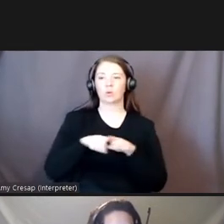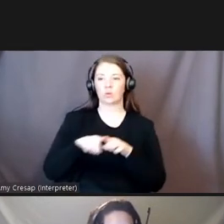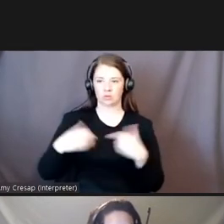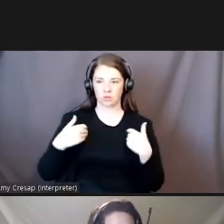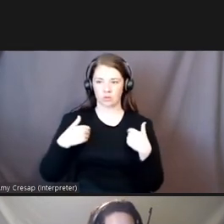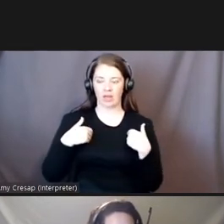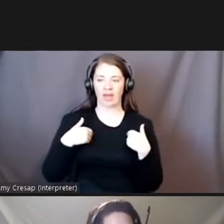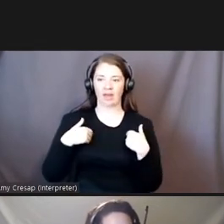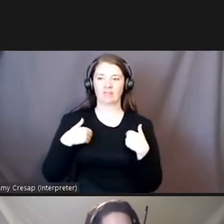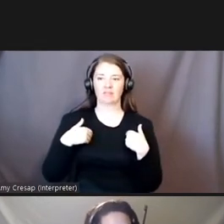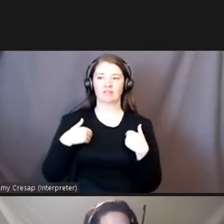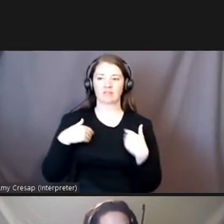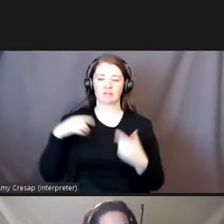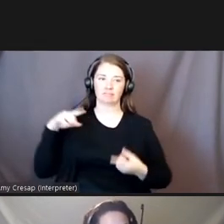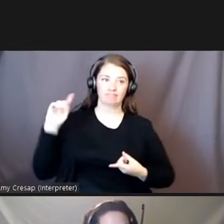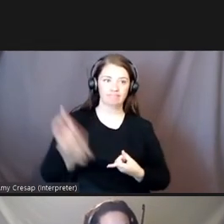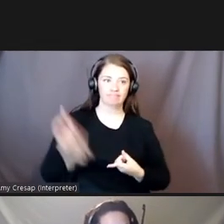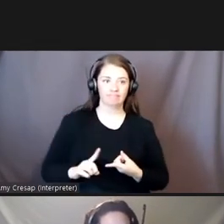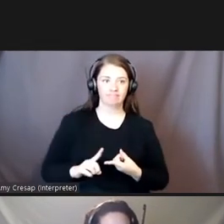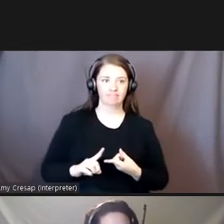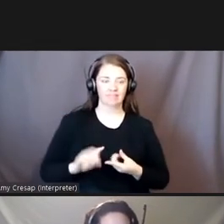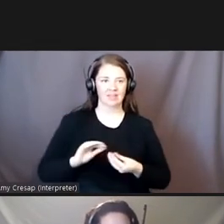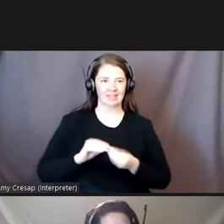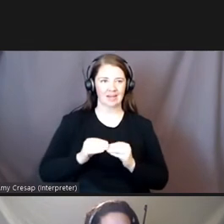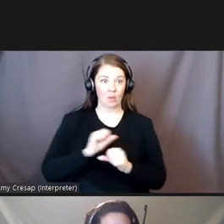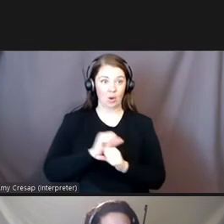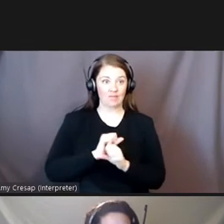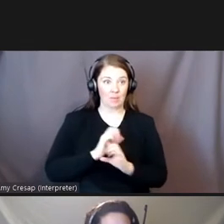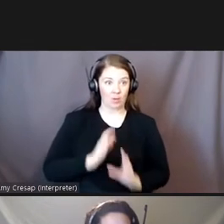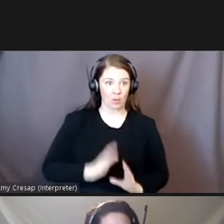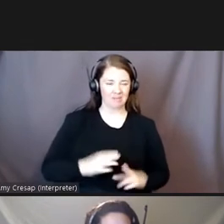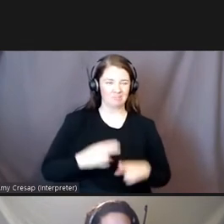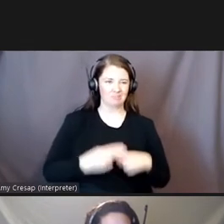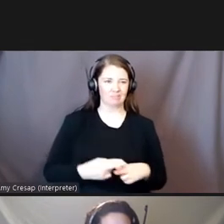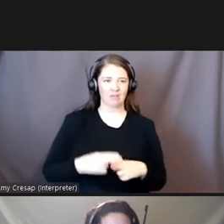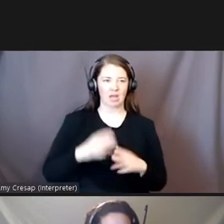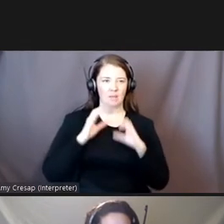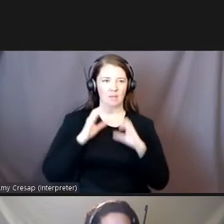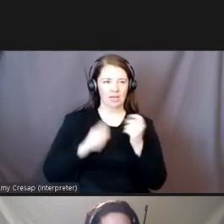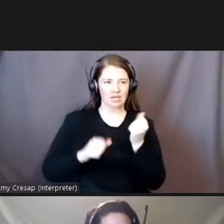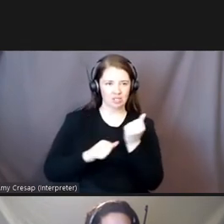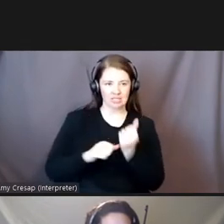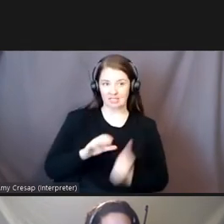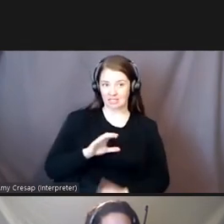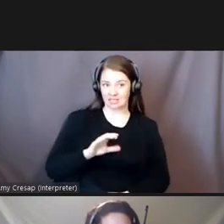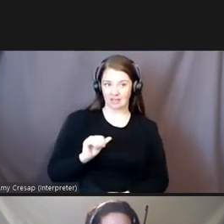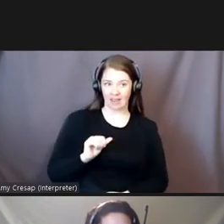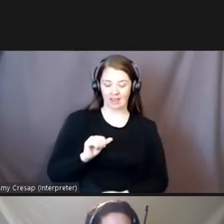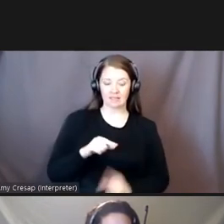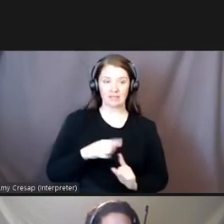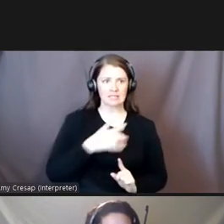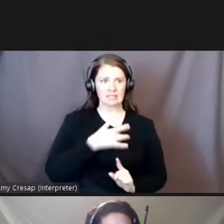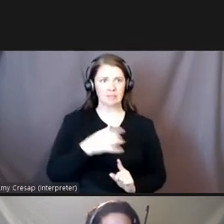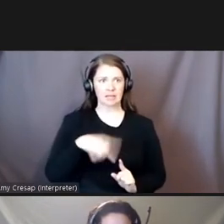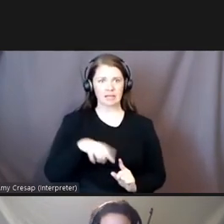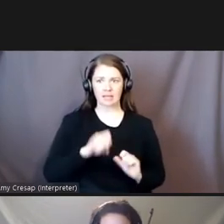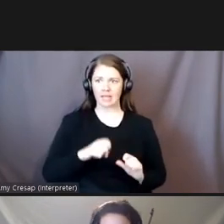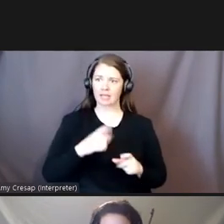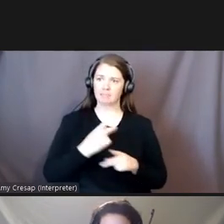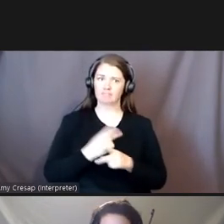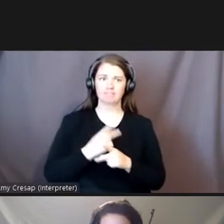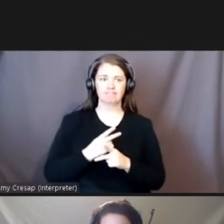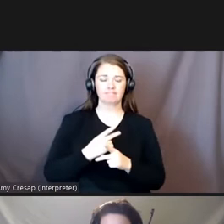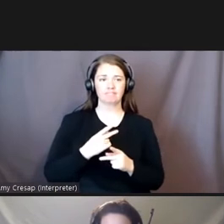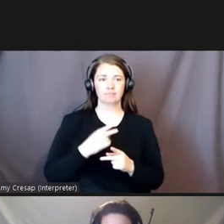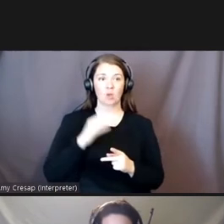sharp reduction in the number of employees called communications assistants who ordinarily could handle calls